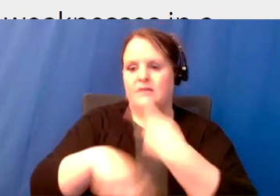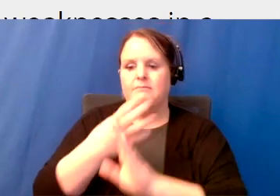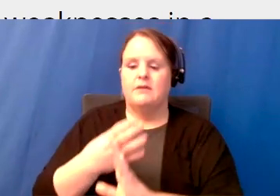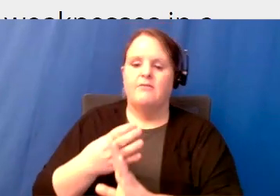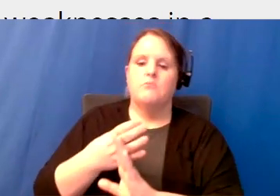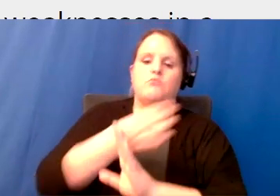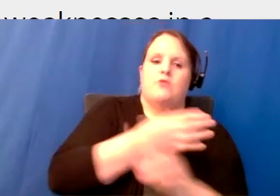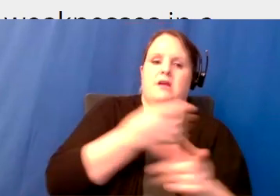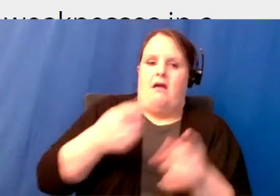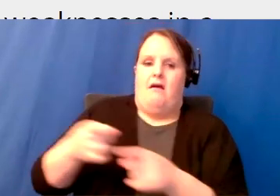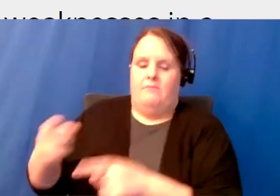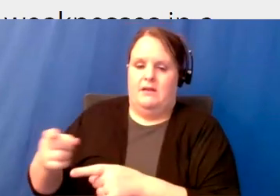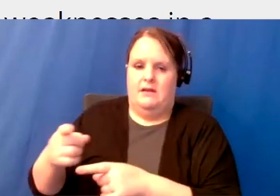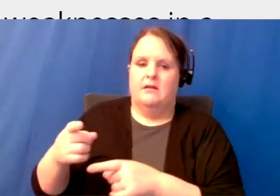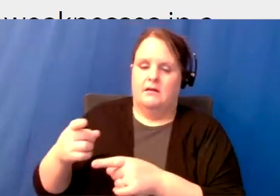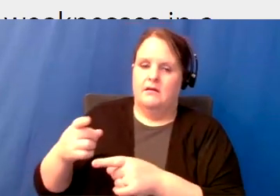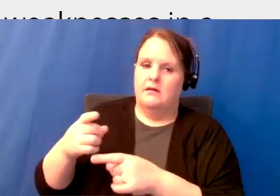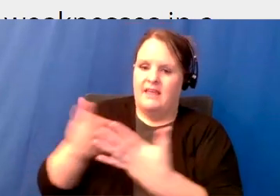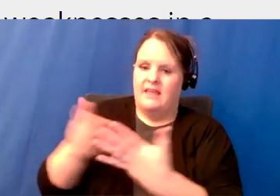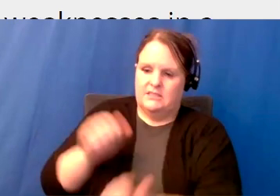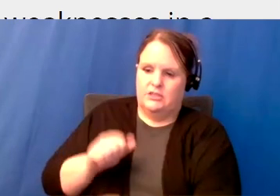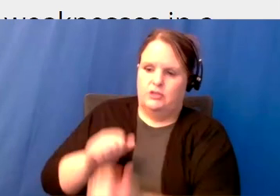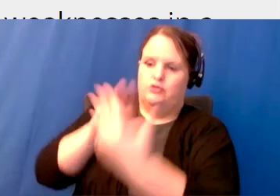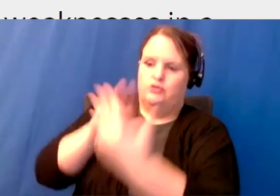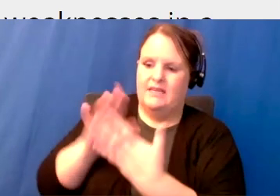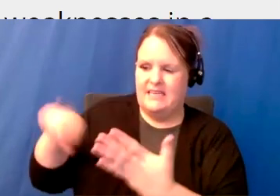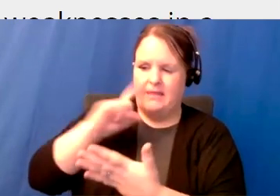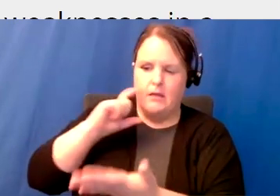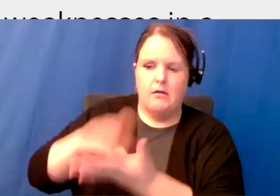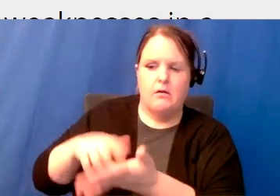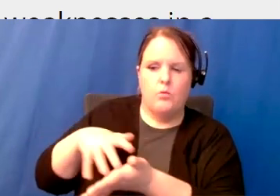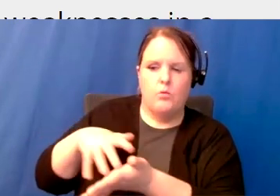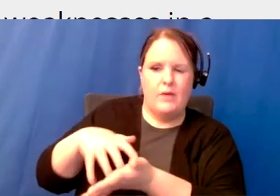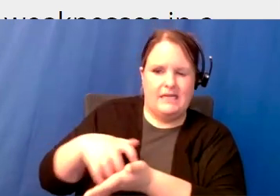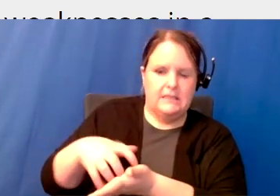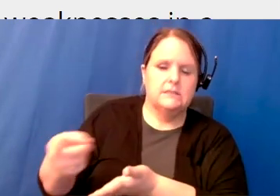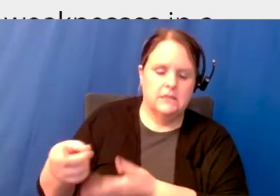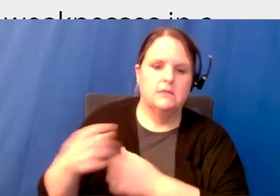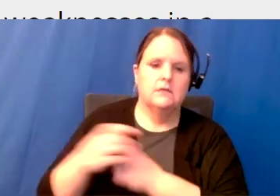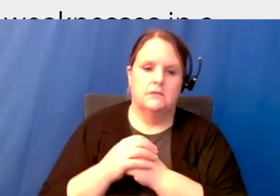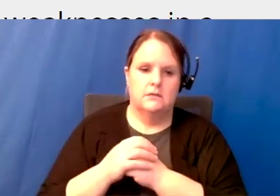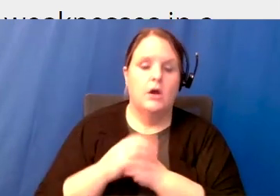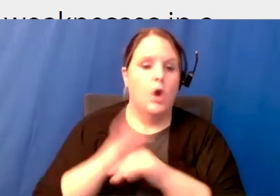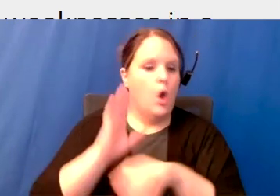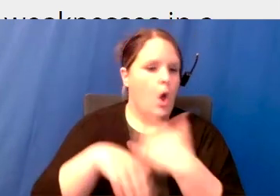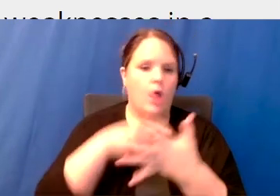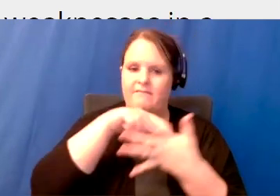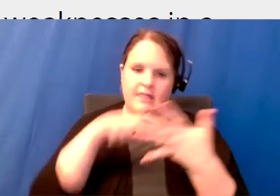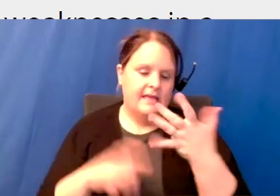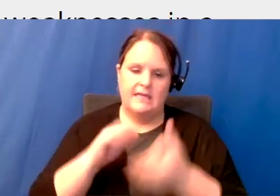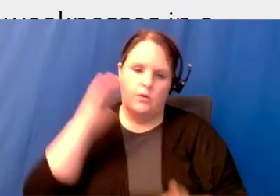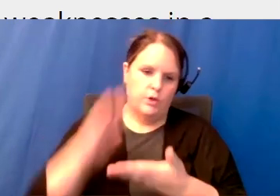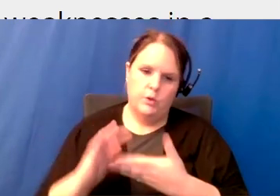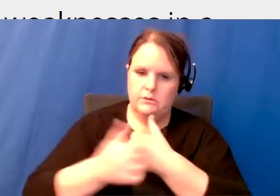addressing the weaknesses discovered by the auditor. And all of this can help reduce the risk